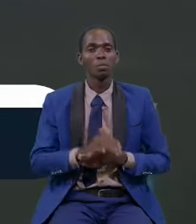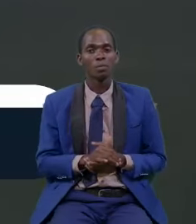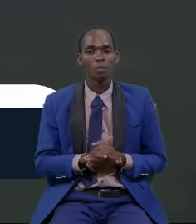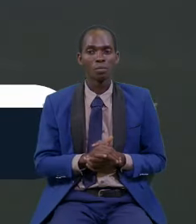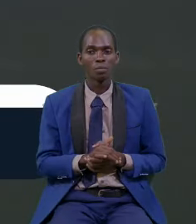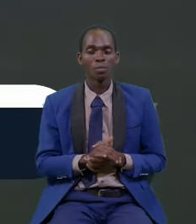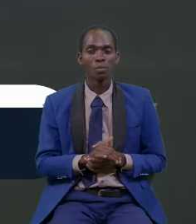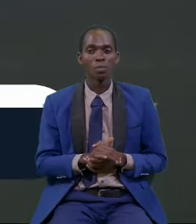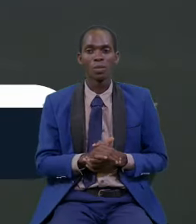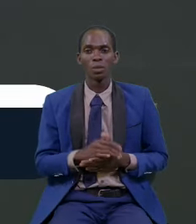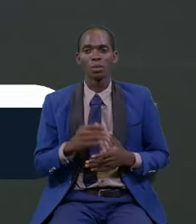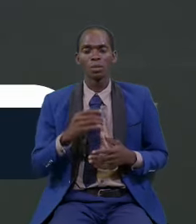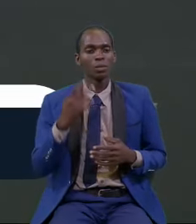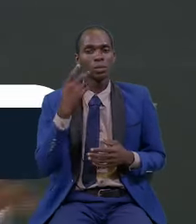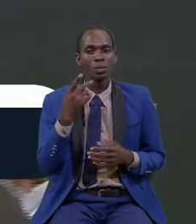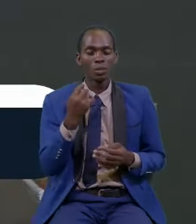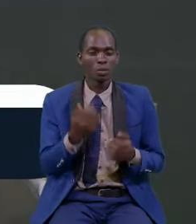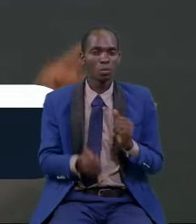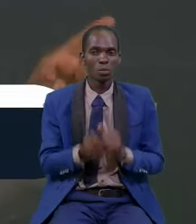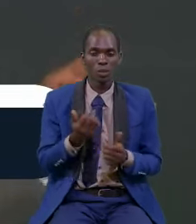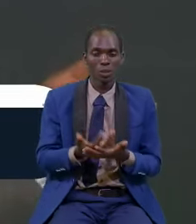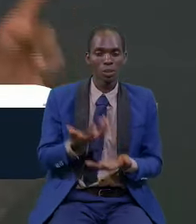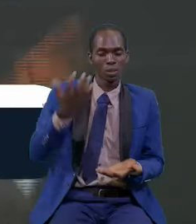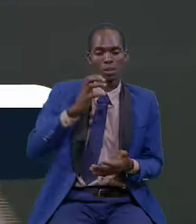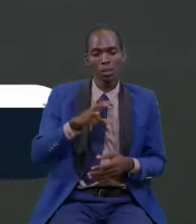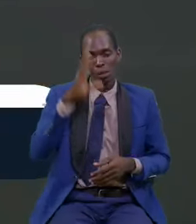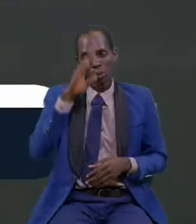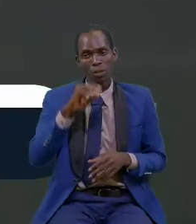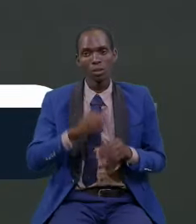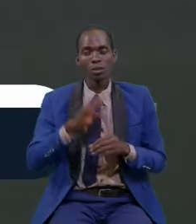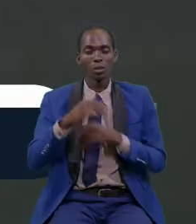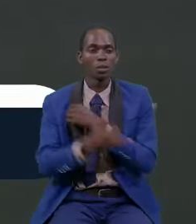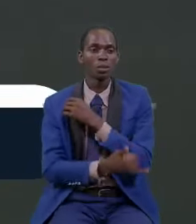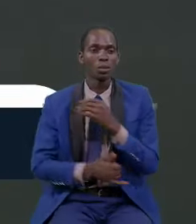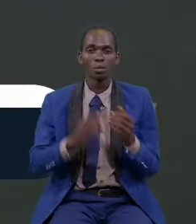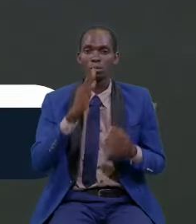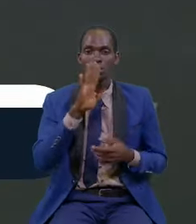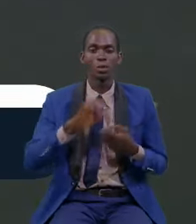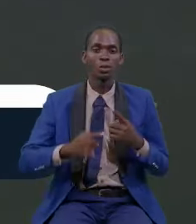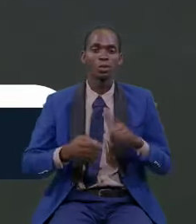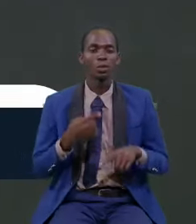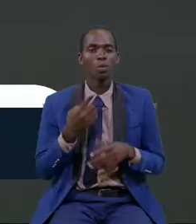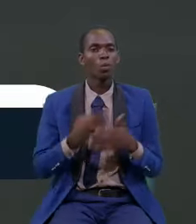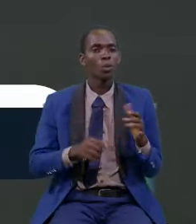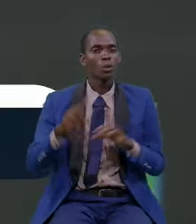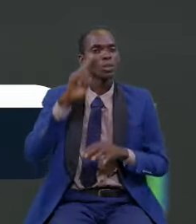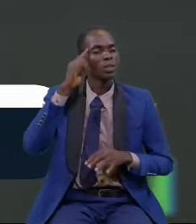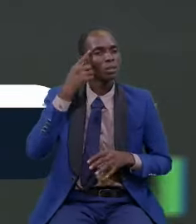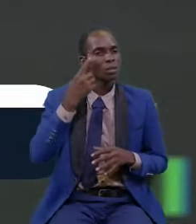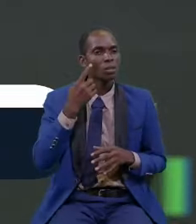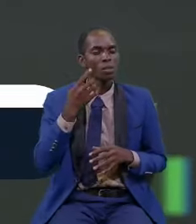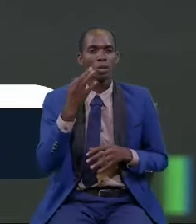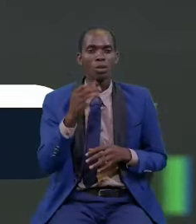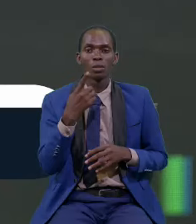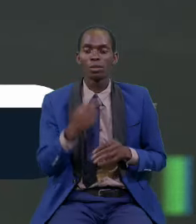richest man in your country being your friend, faithful friend? What do you think of the greatest